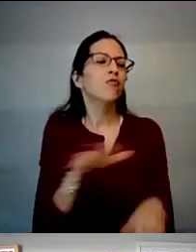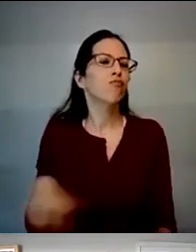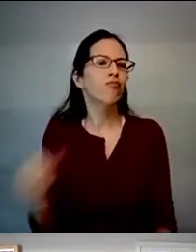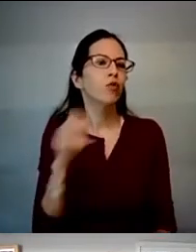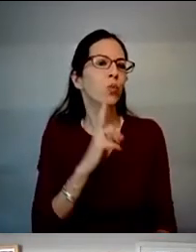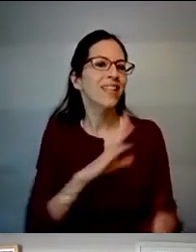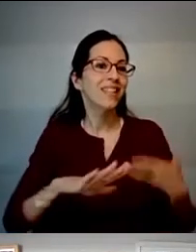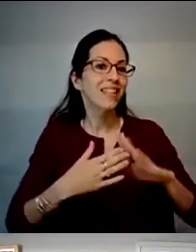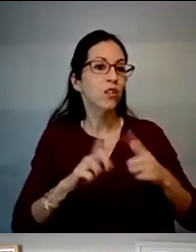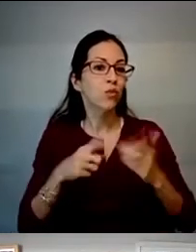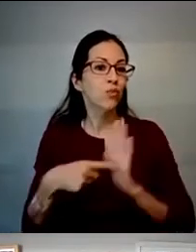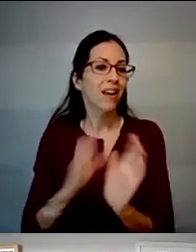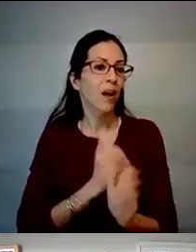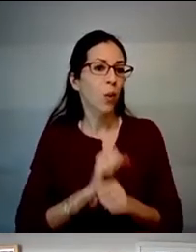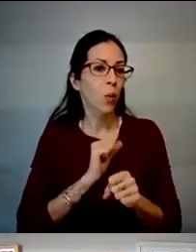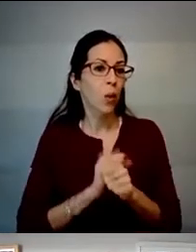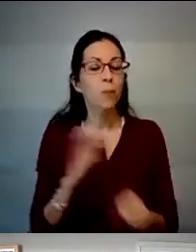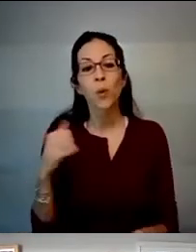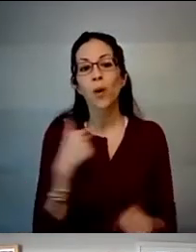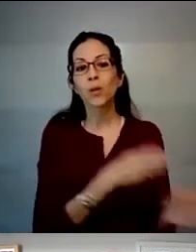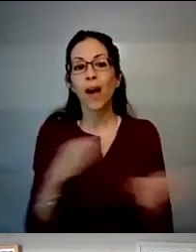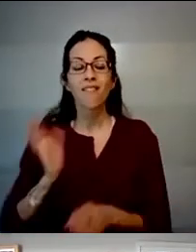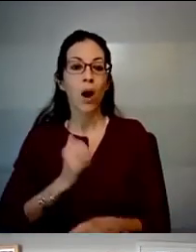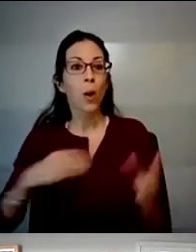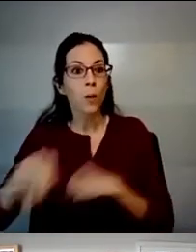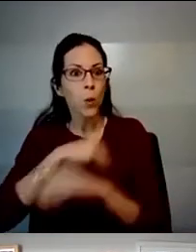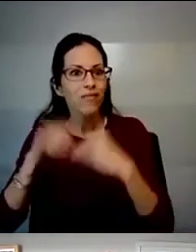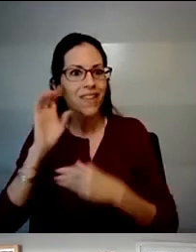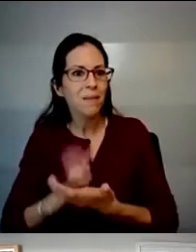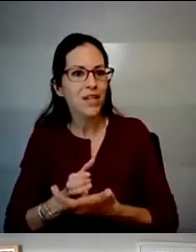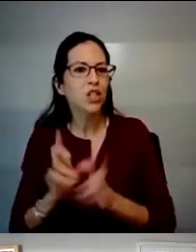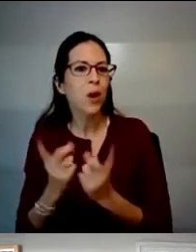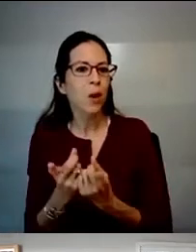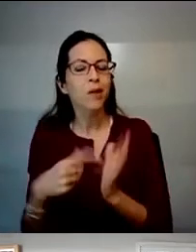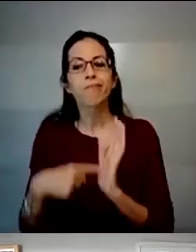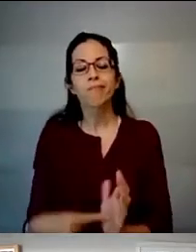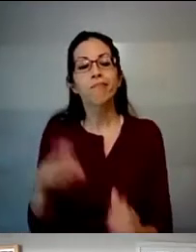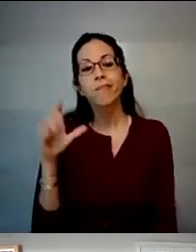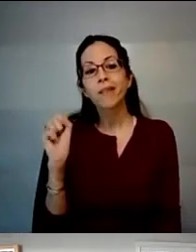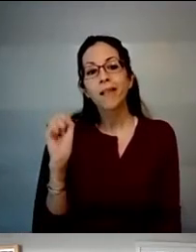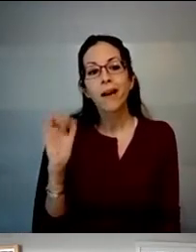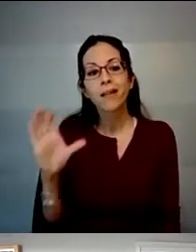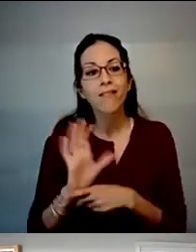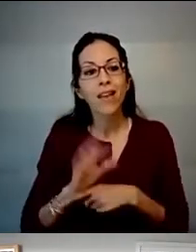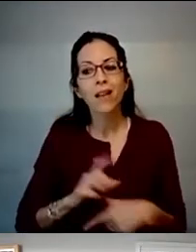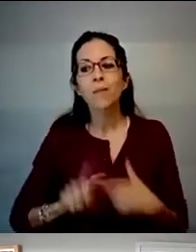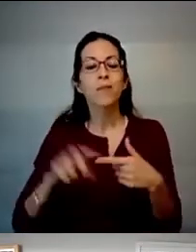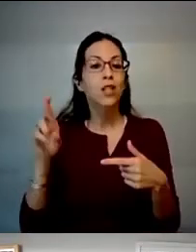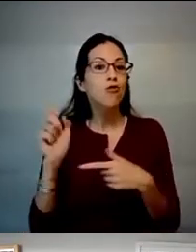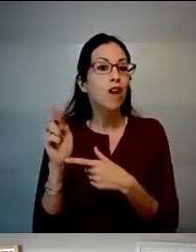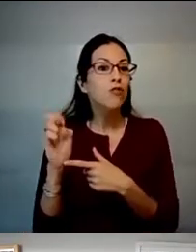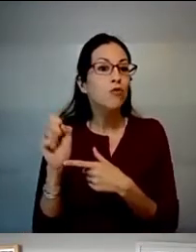We also have our moving image department, which shows classic films, retrospectives, conversations with